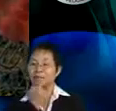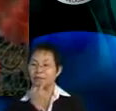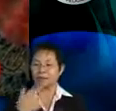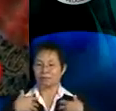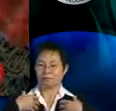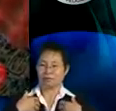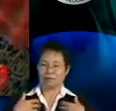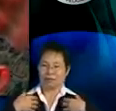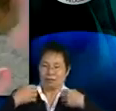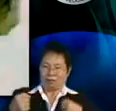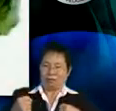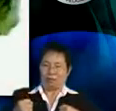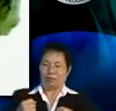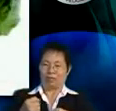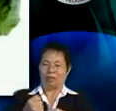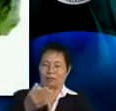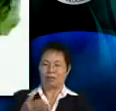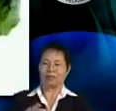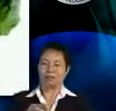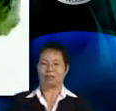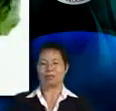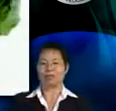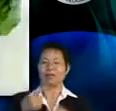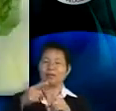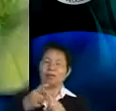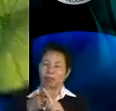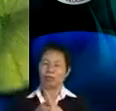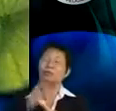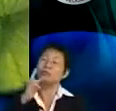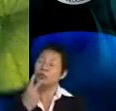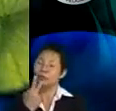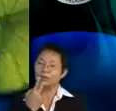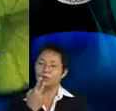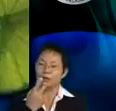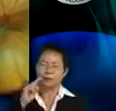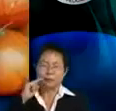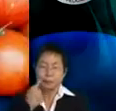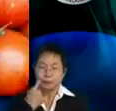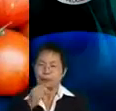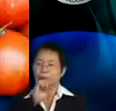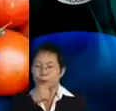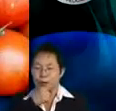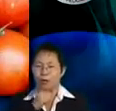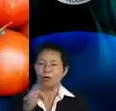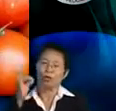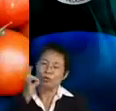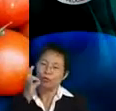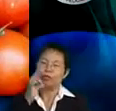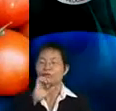heal. Sources: vegetables, citrus, fruits, tomatoes.